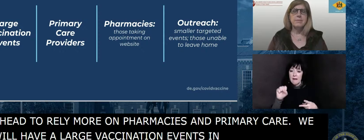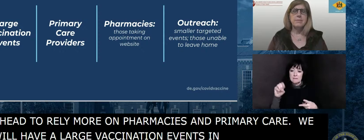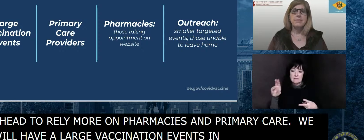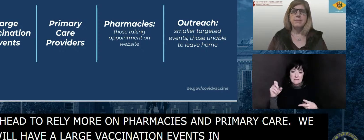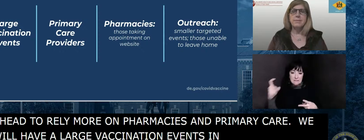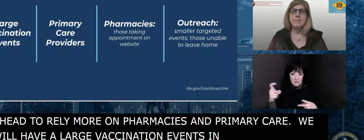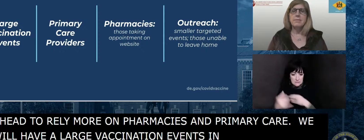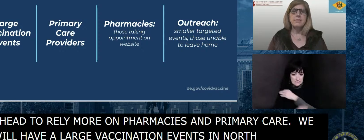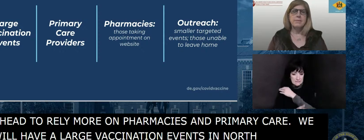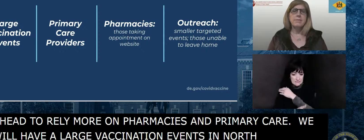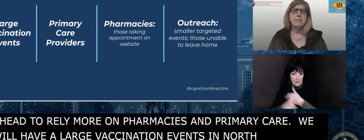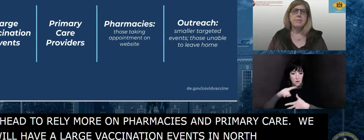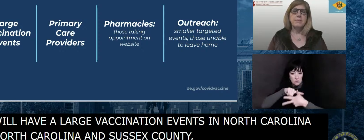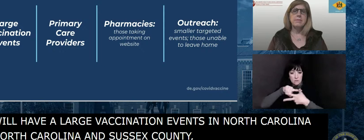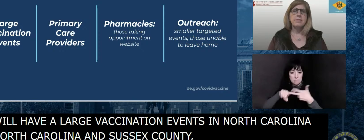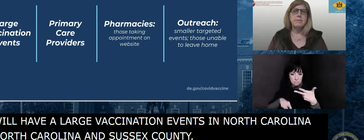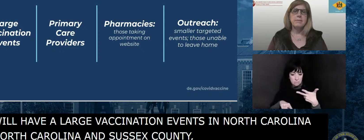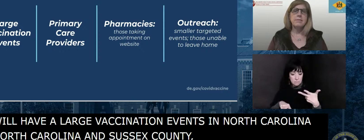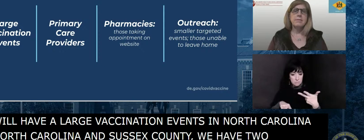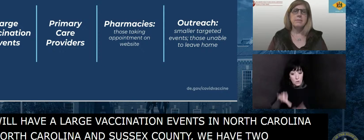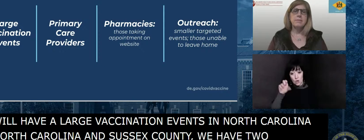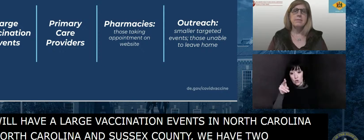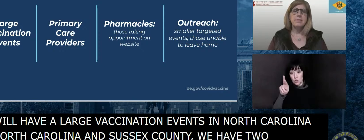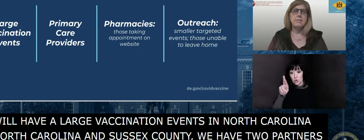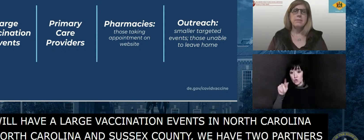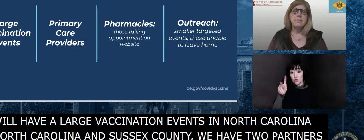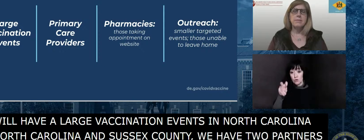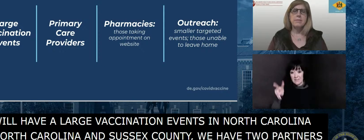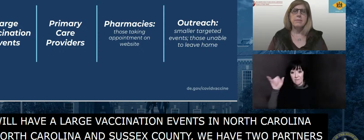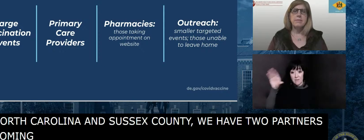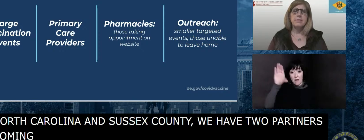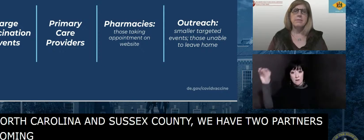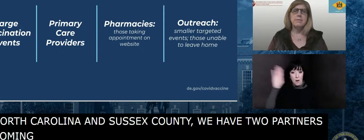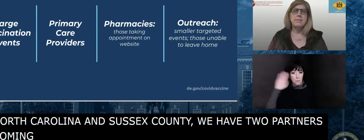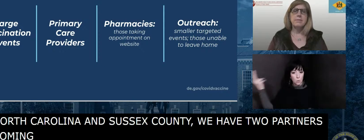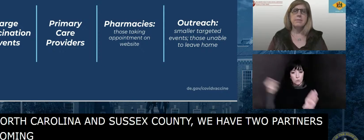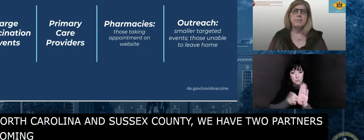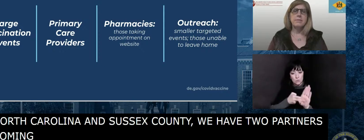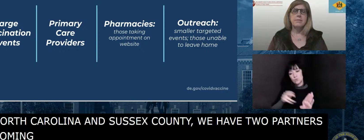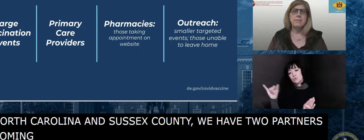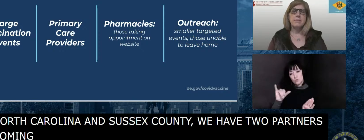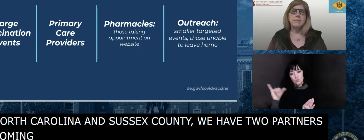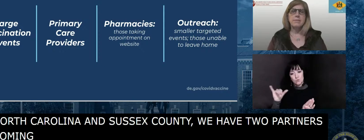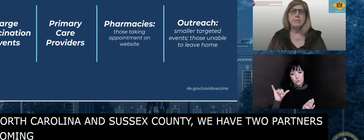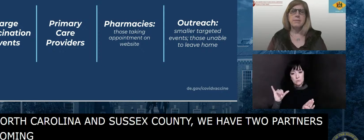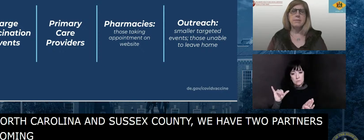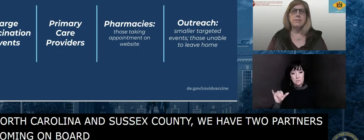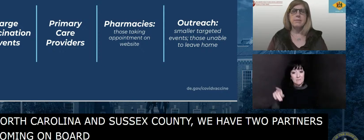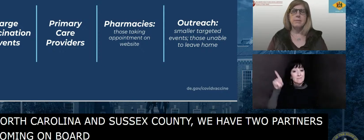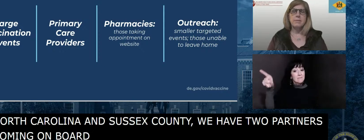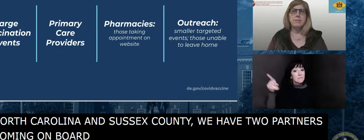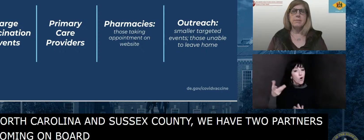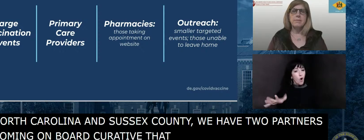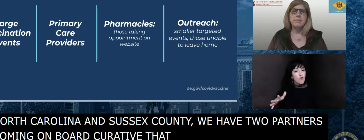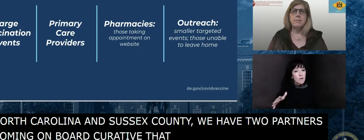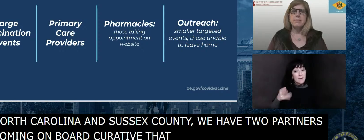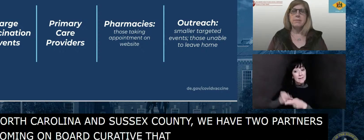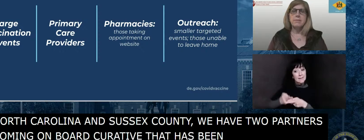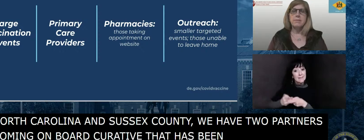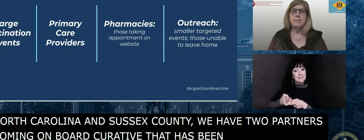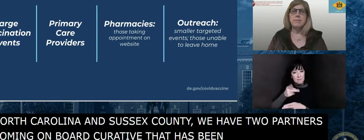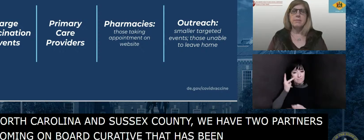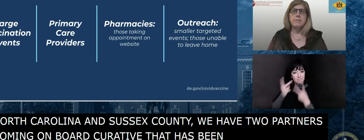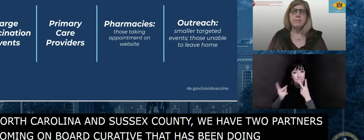are coming on board. Curative, which has been doing a tremendous job with COVID-19 testing in